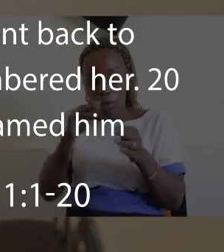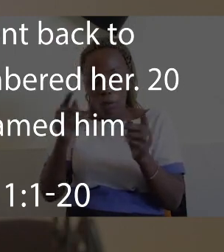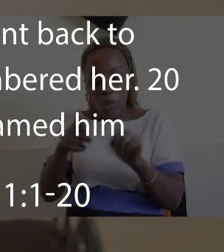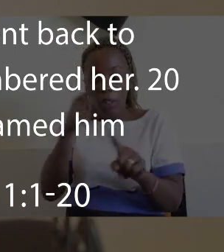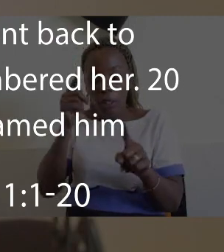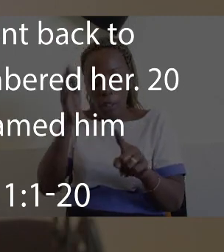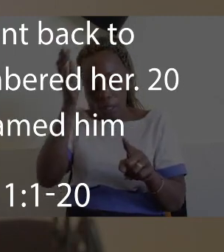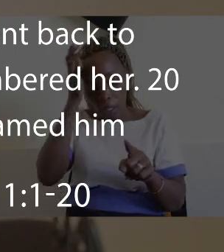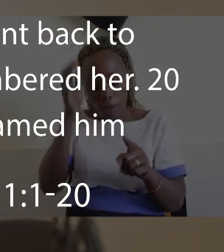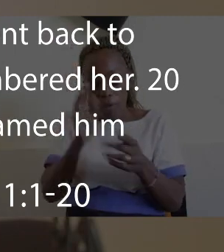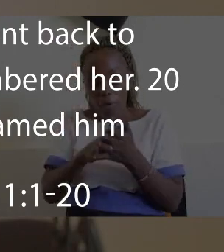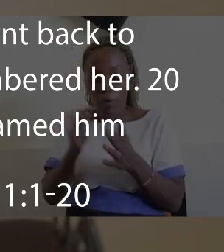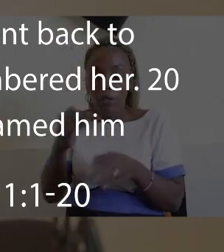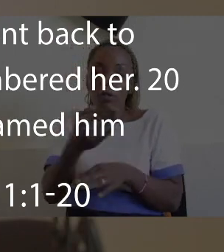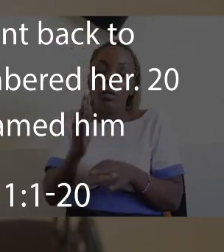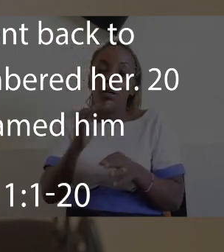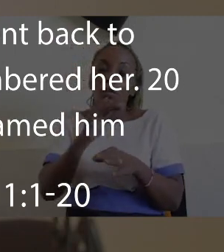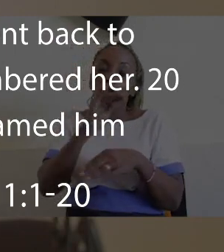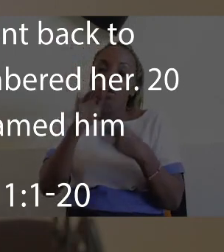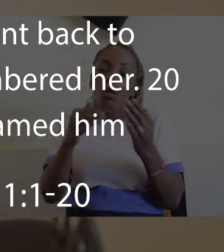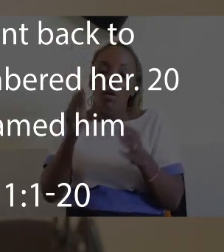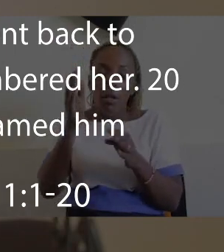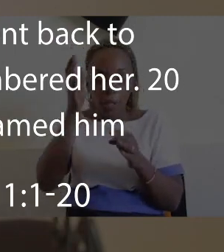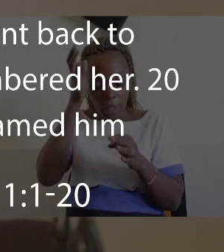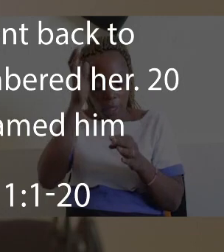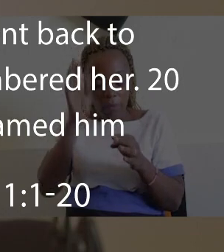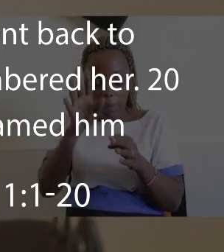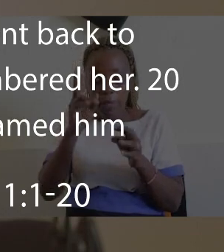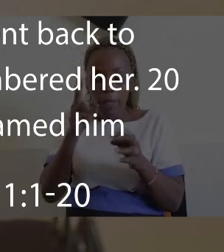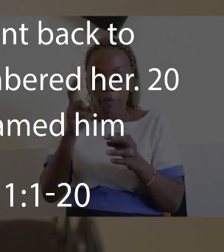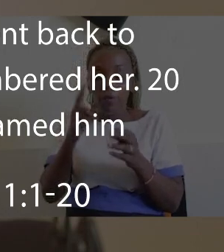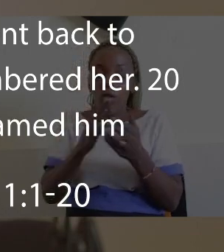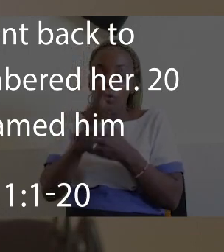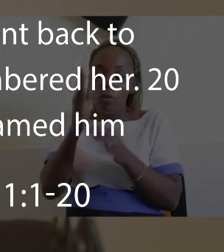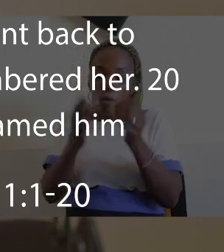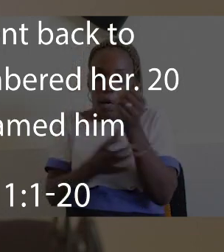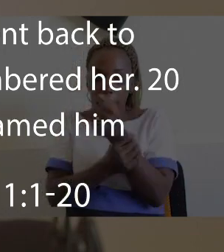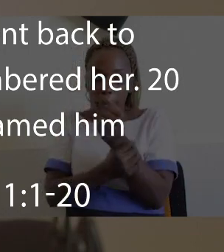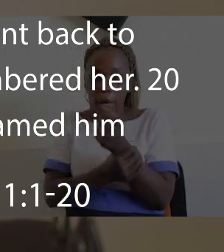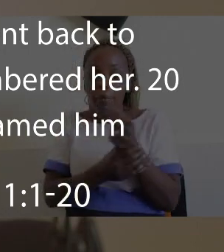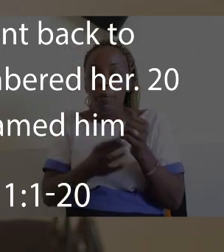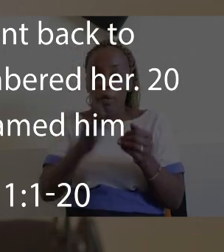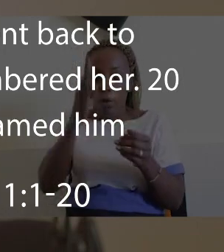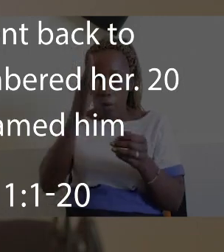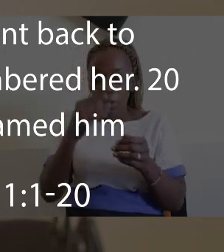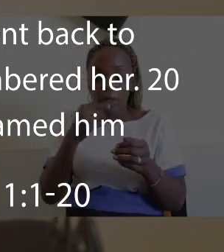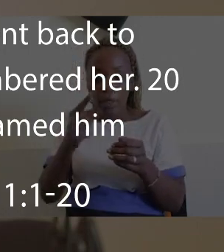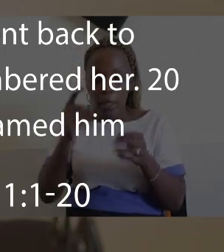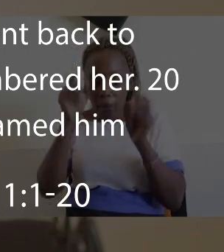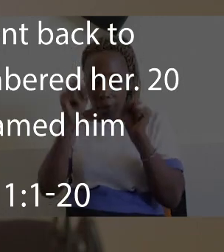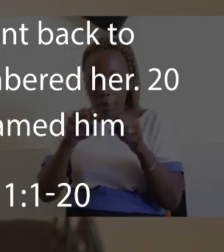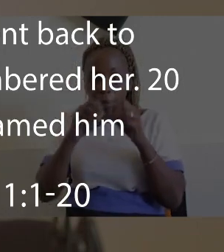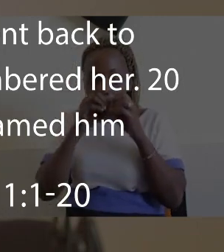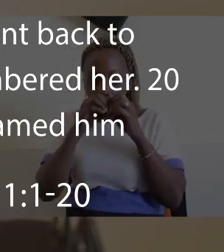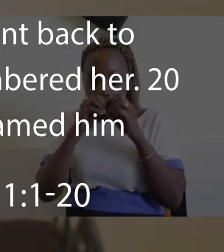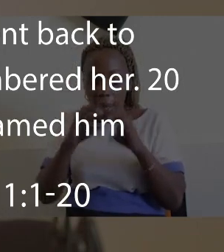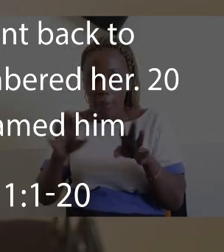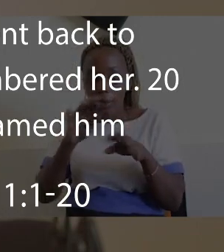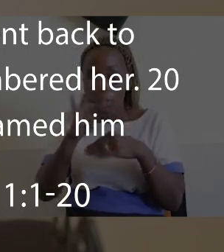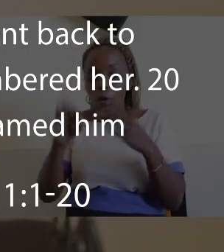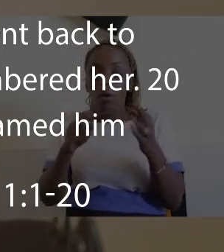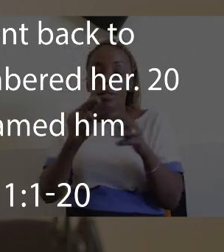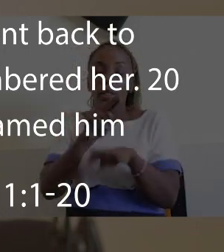the serpent, or the head of the devil. And it is through Abraham that God said that he will bless all